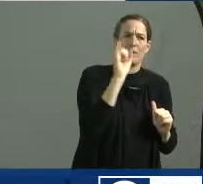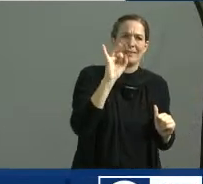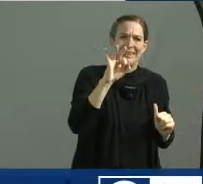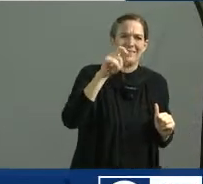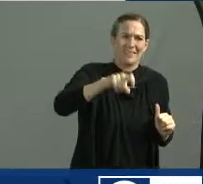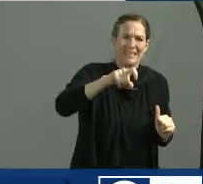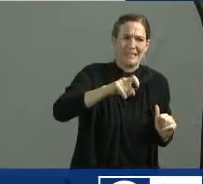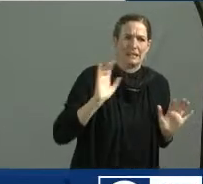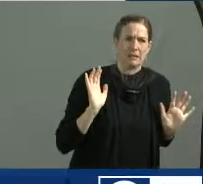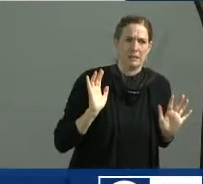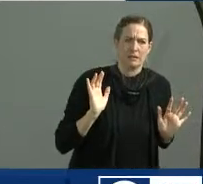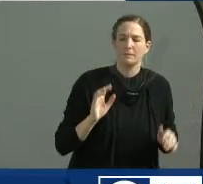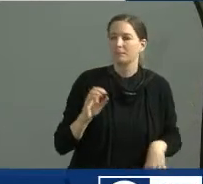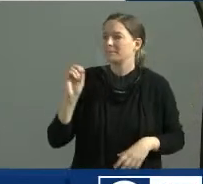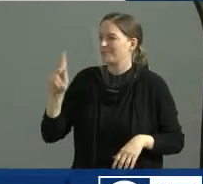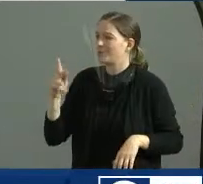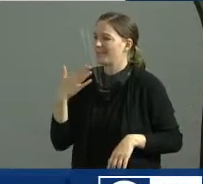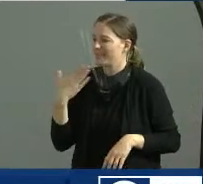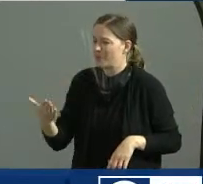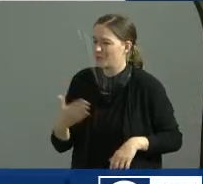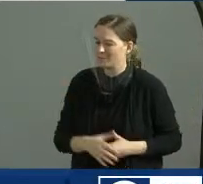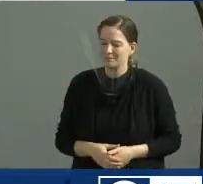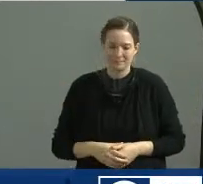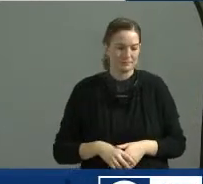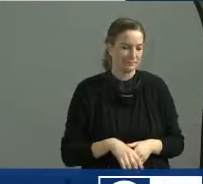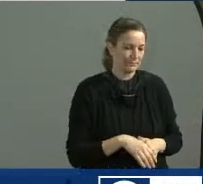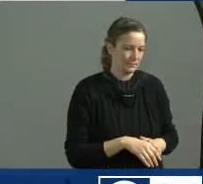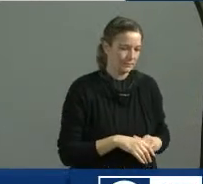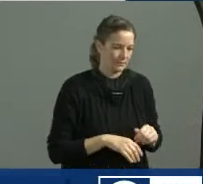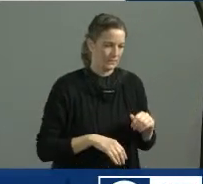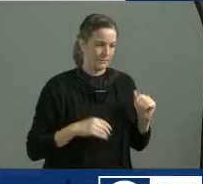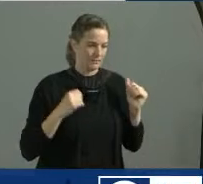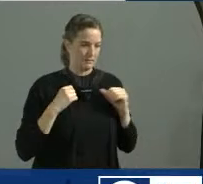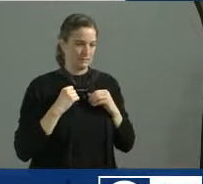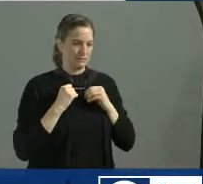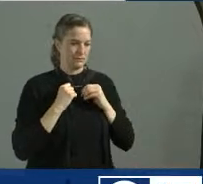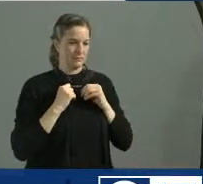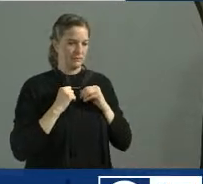Okay, thank you. Thanks, Dennis. Sanders?